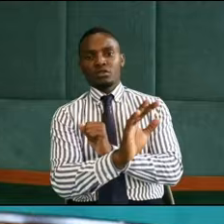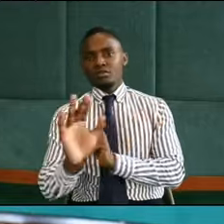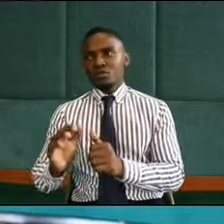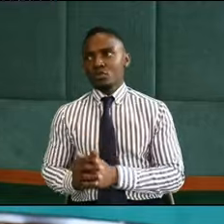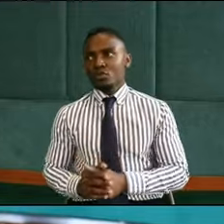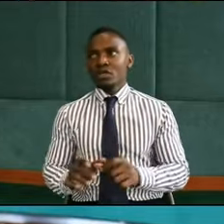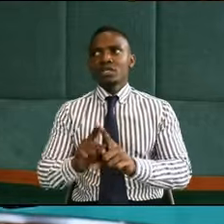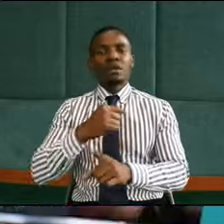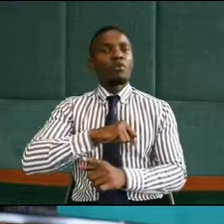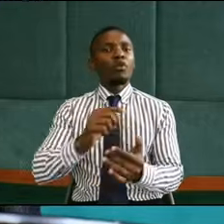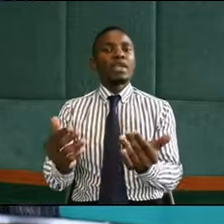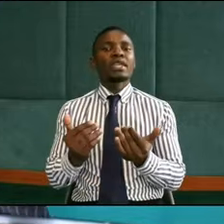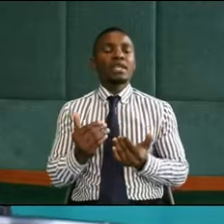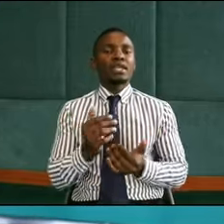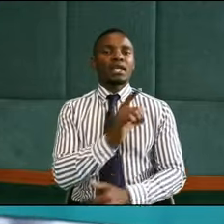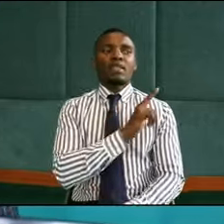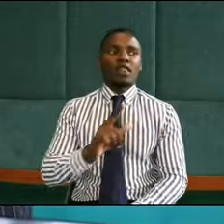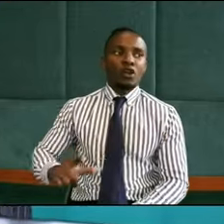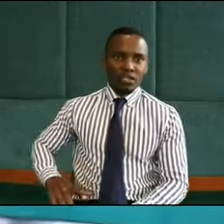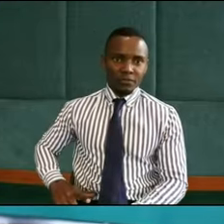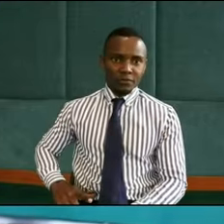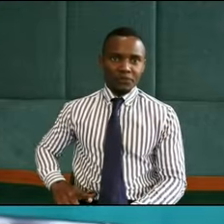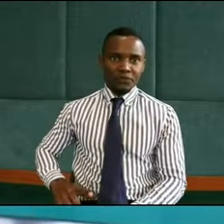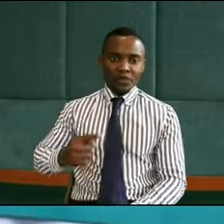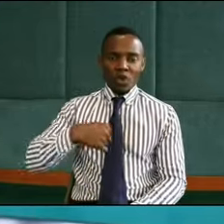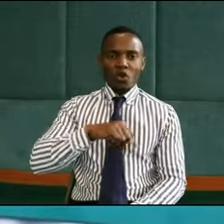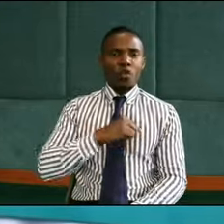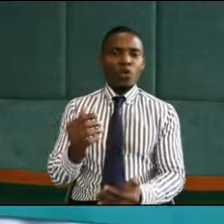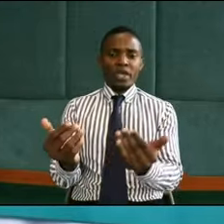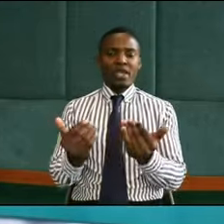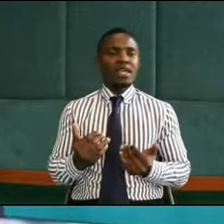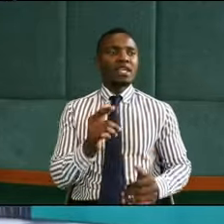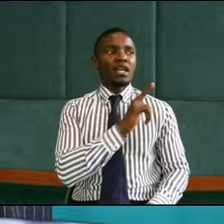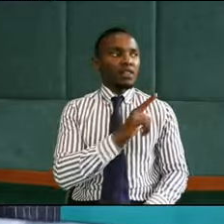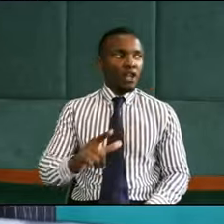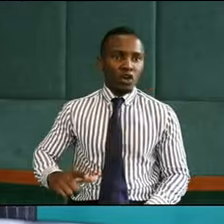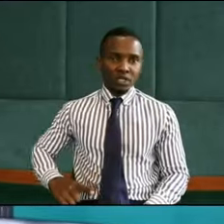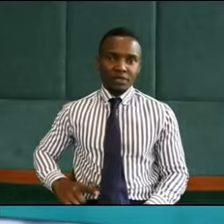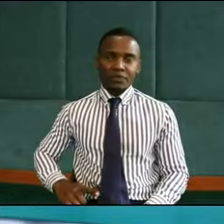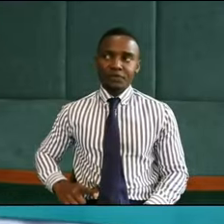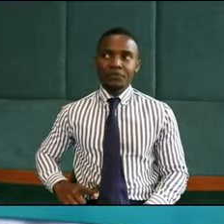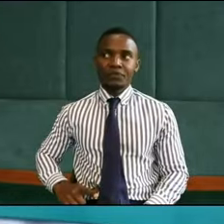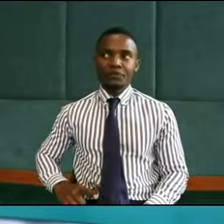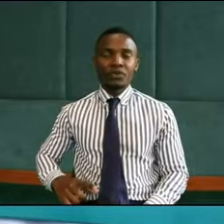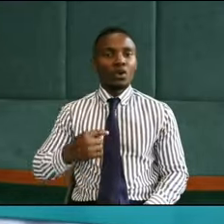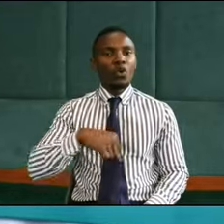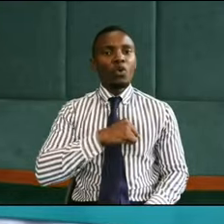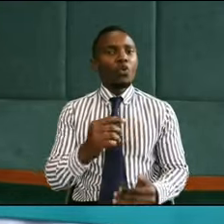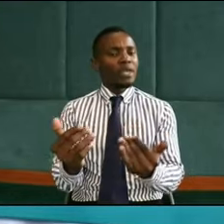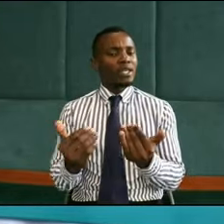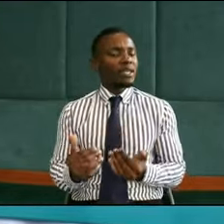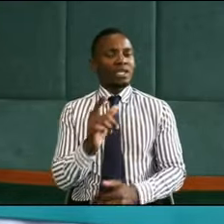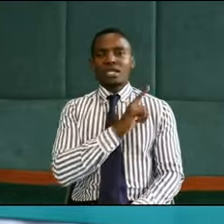Friends, we need the Lord. We need the Lord. We need the Lord in